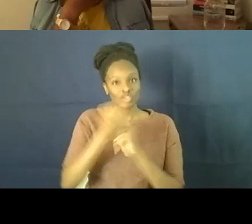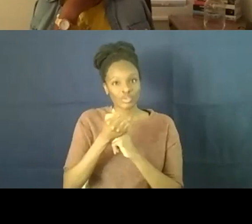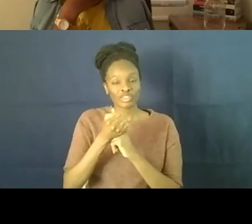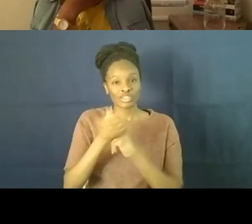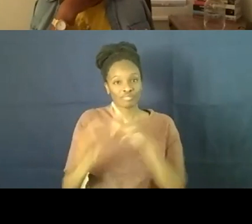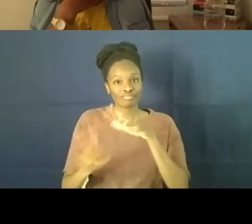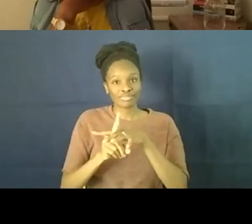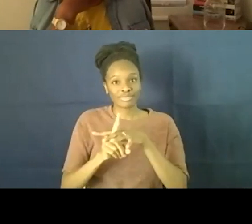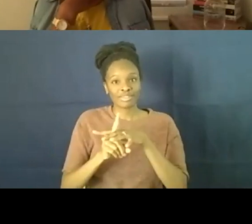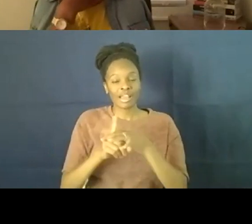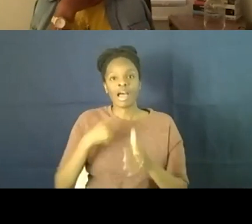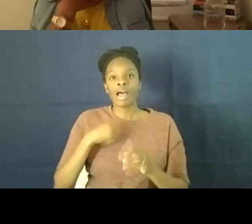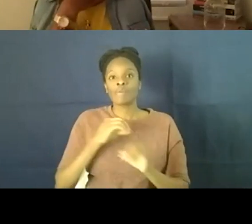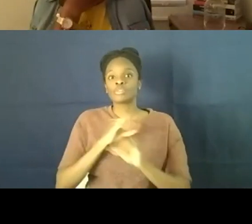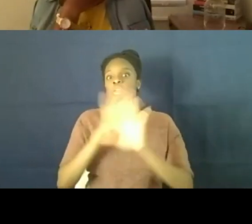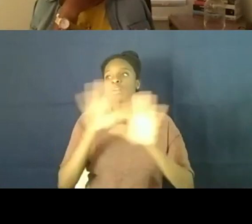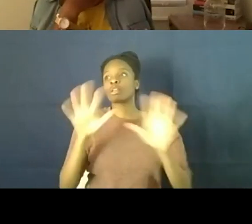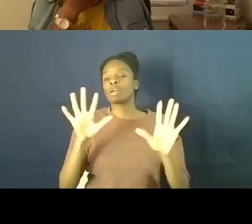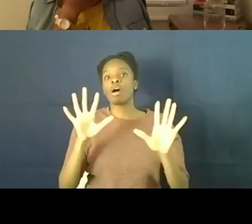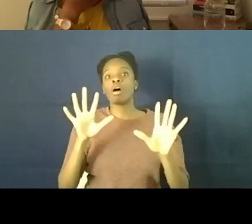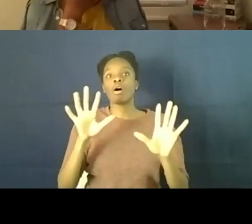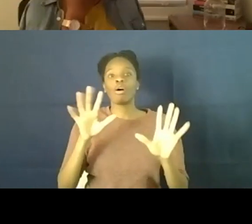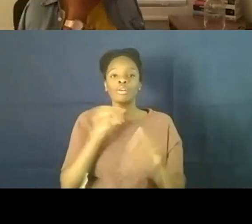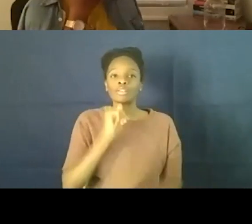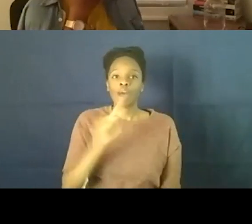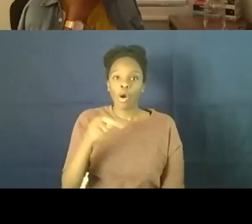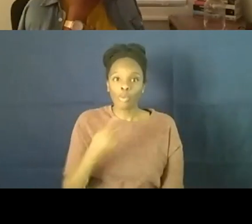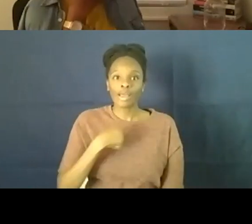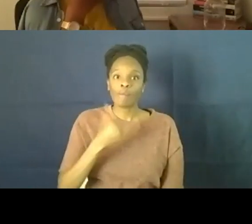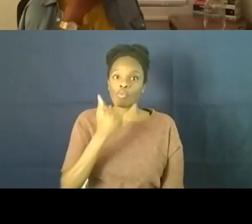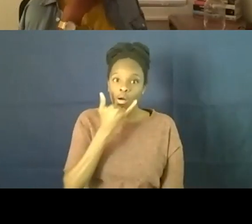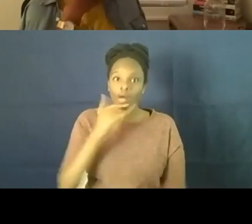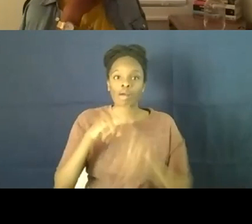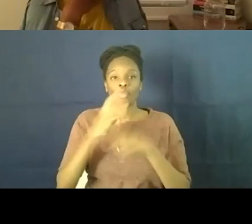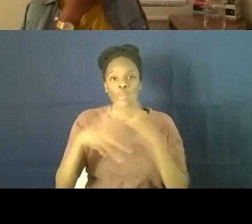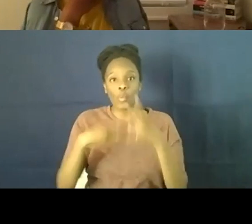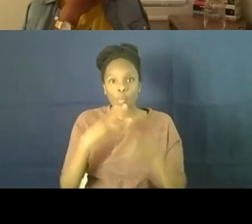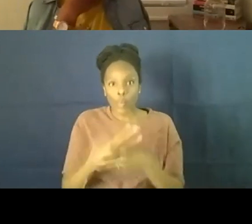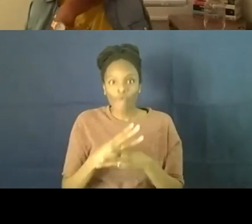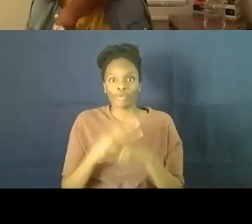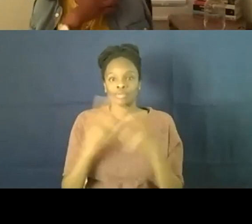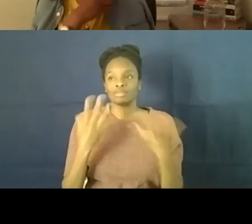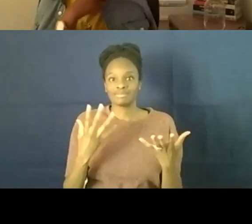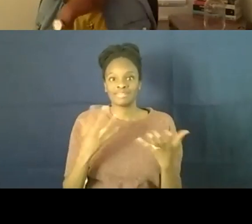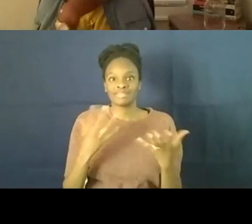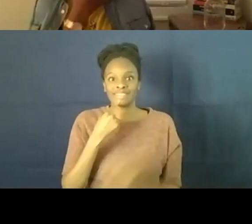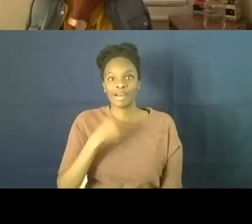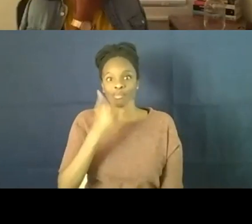only am I wrong, but like the world is now telling me that I'm wrong. Which is how I just learned to listen to Njeri more.